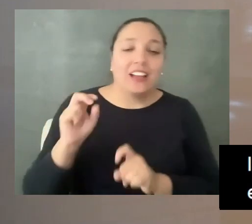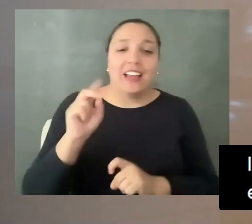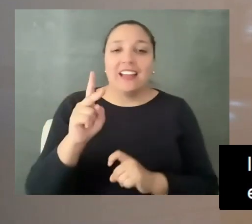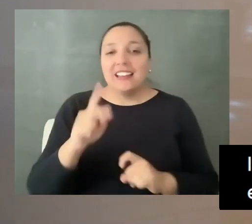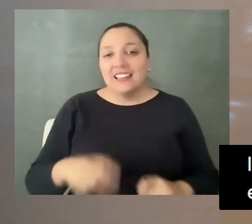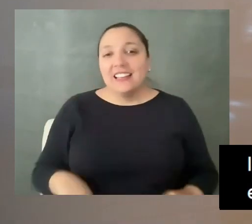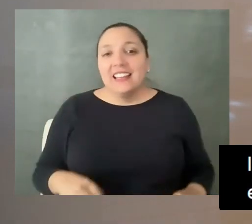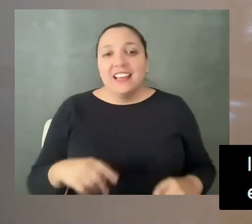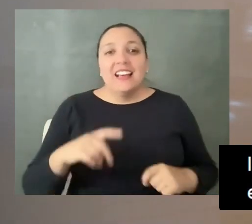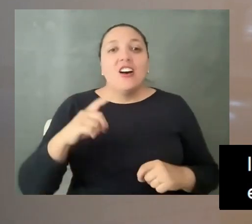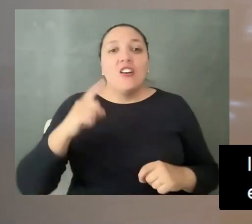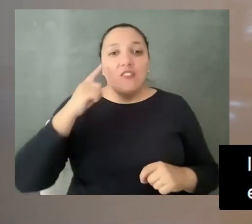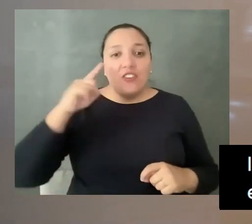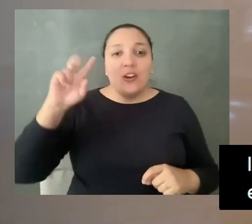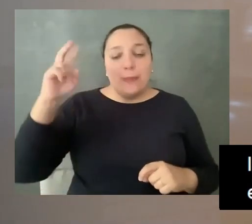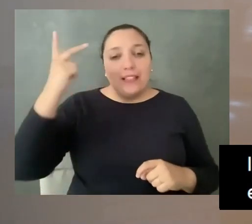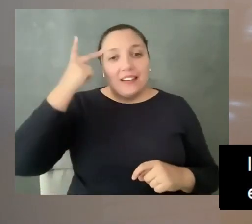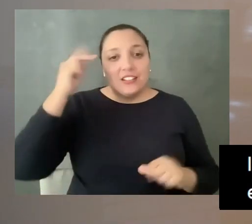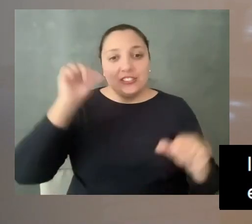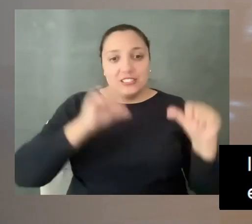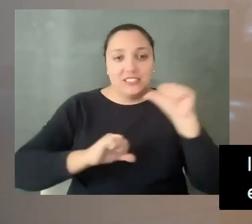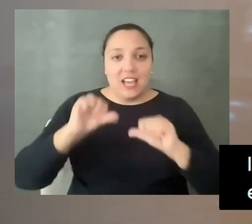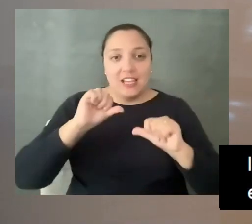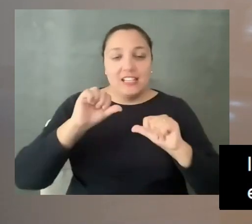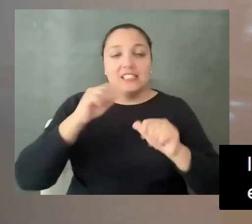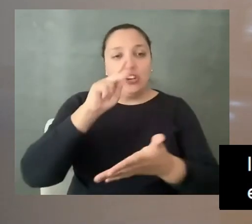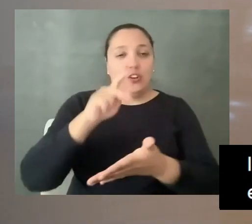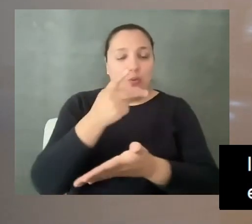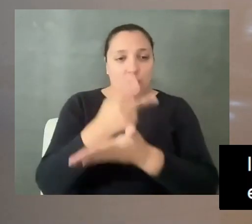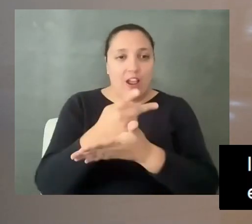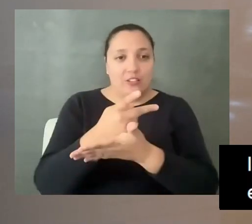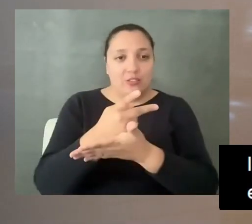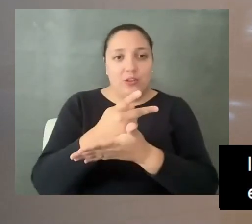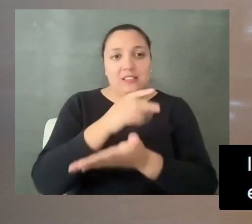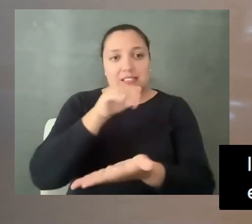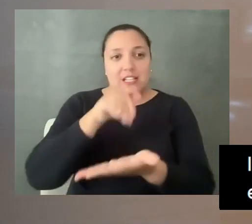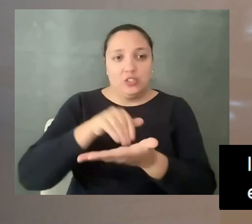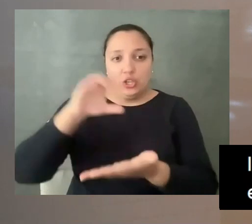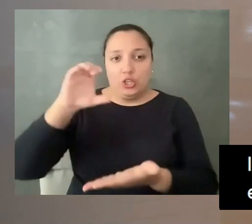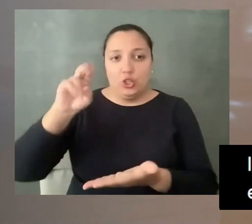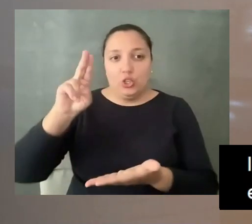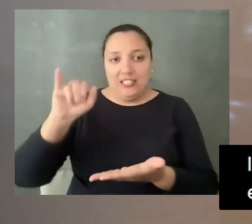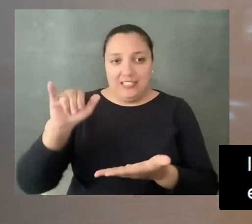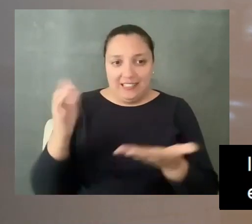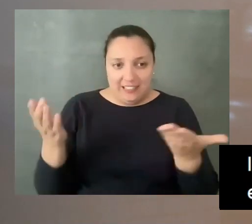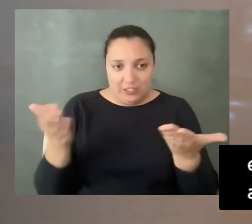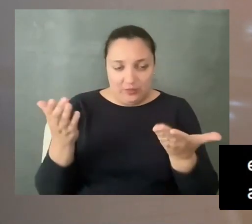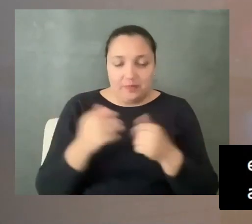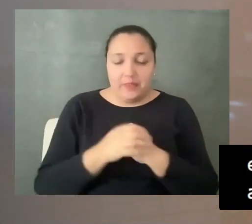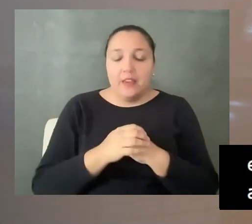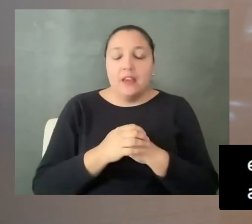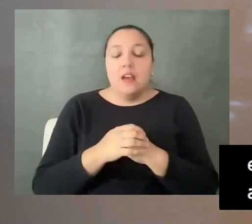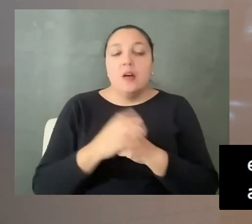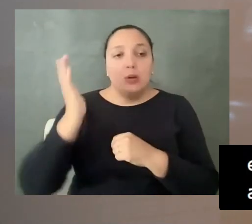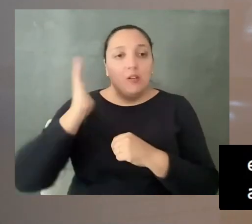in political science at the Graduate Center, CUNY. Formerly, Senator Parker served in government affairs of